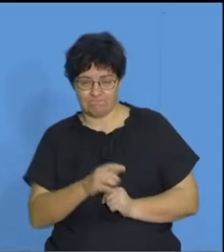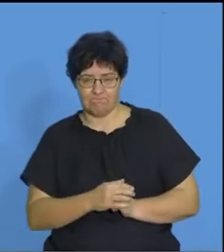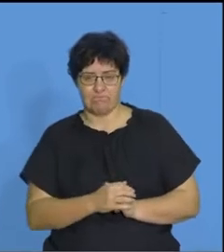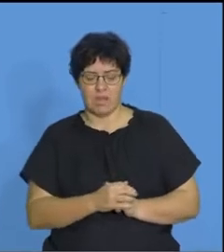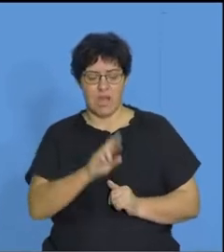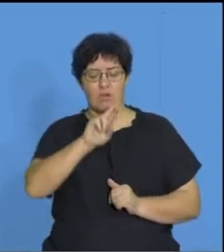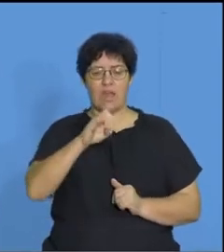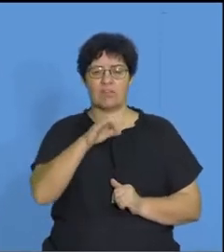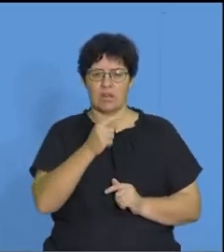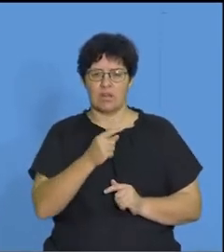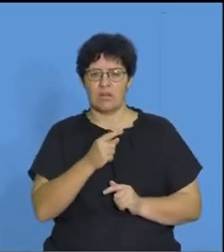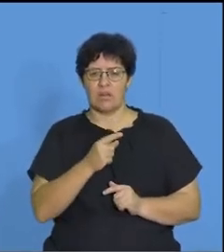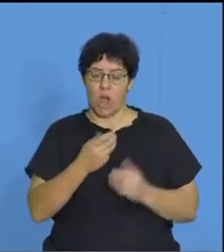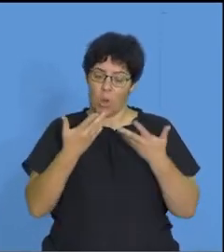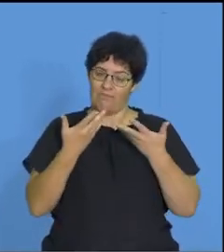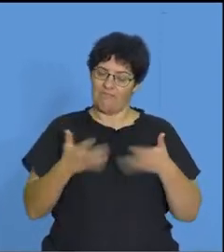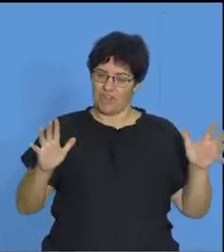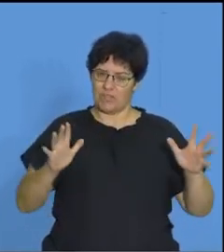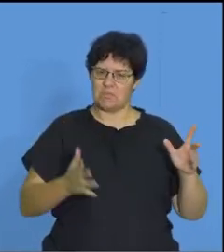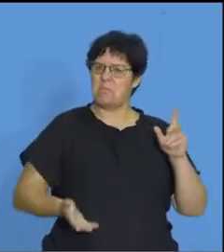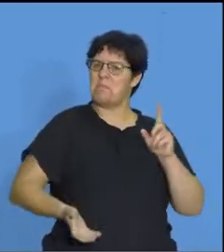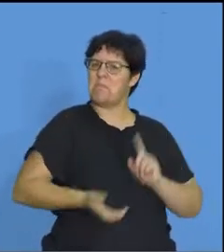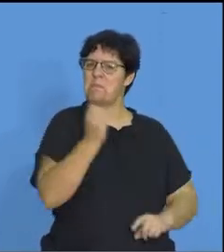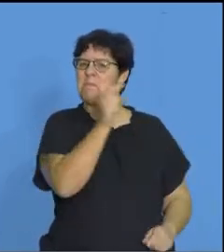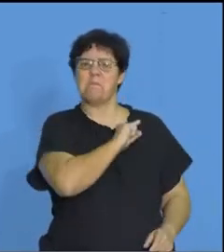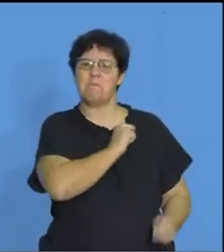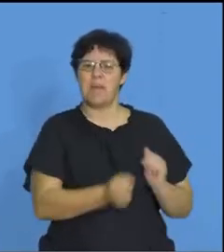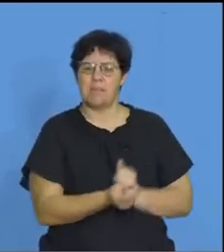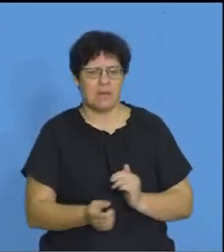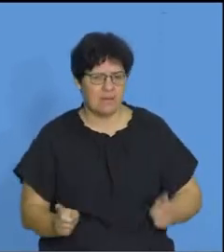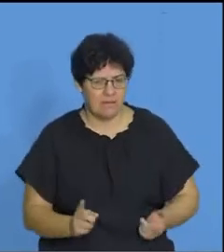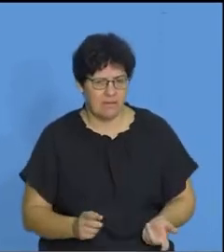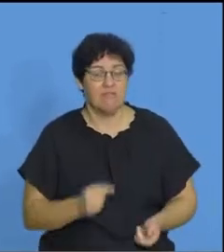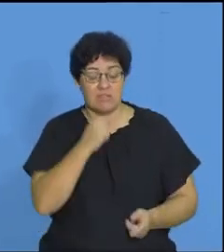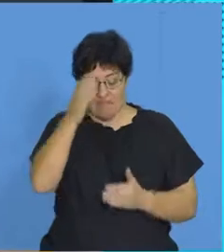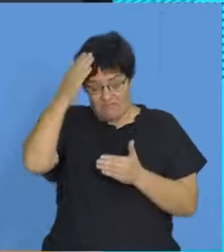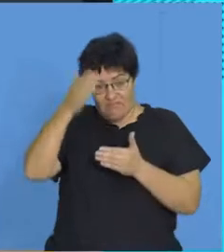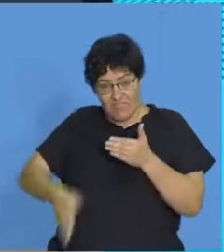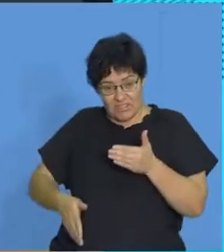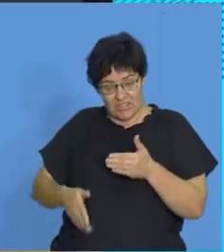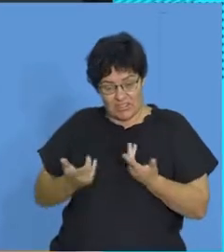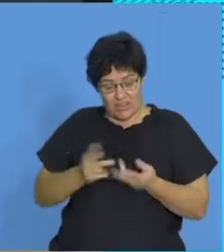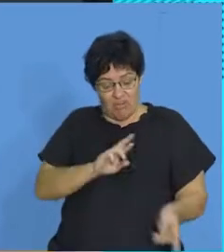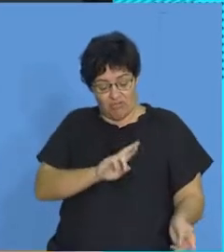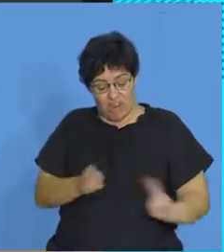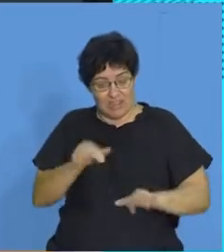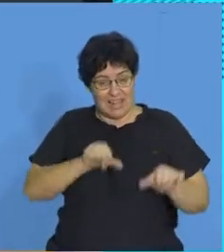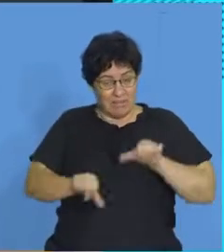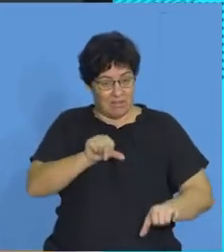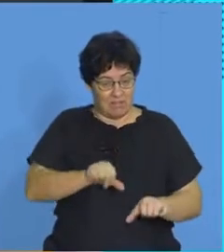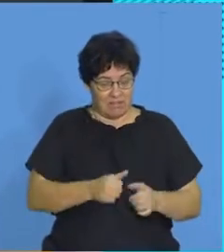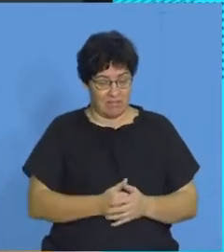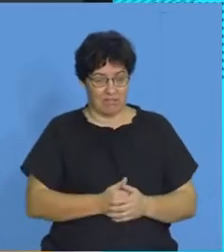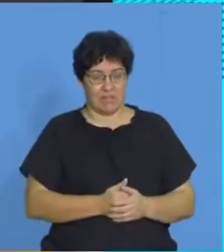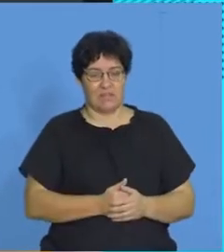a reaction to reach completion? Okay, so when we talk about completion of a chemical reaction, is that